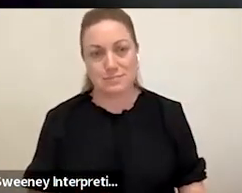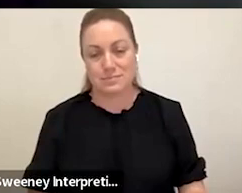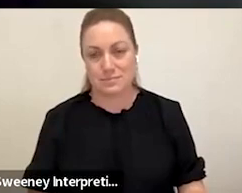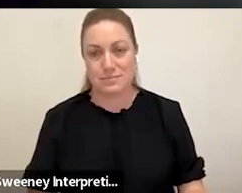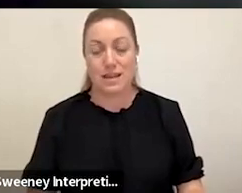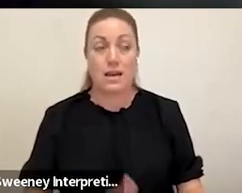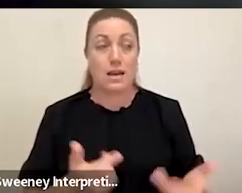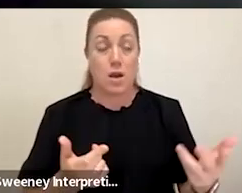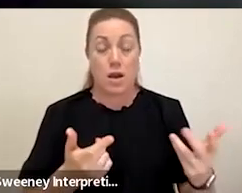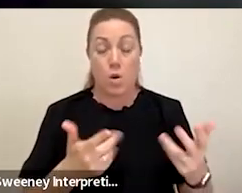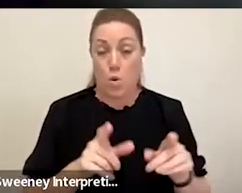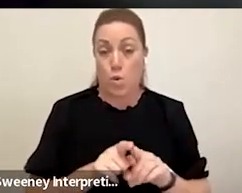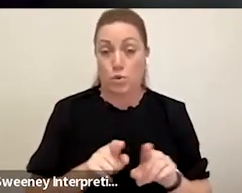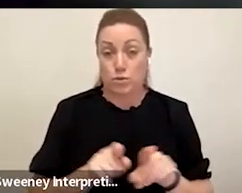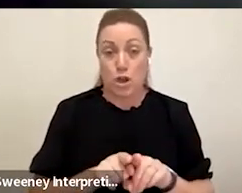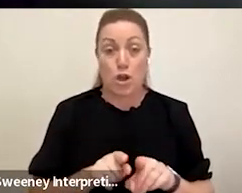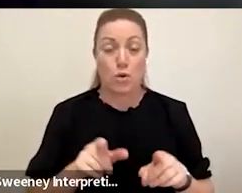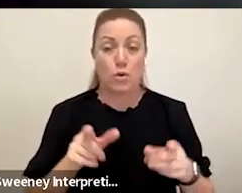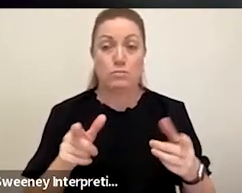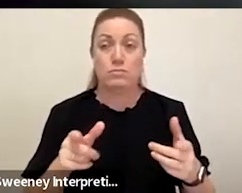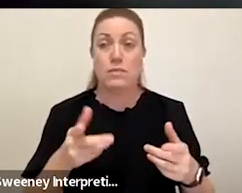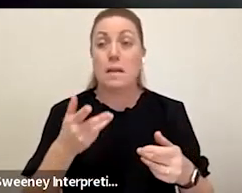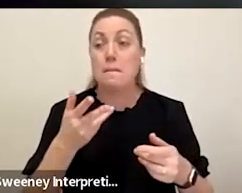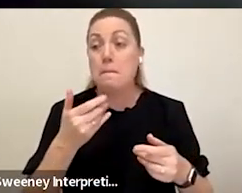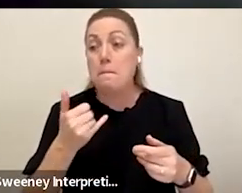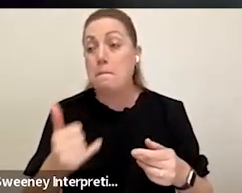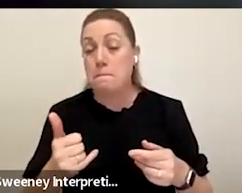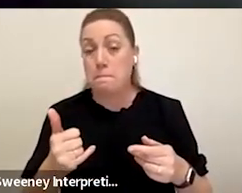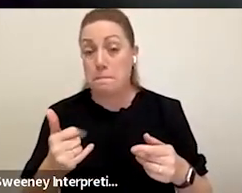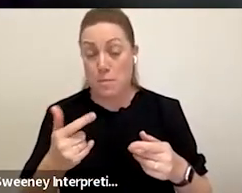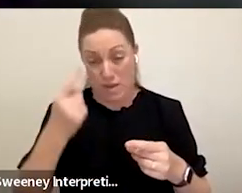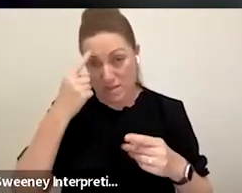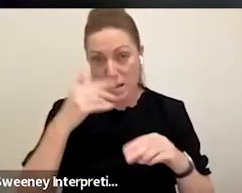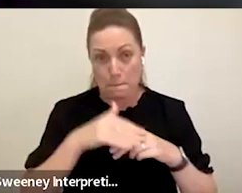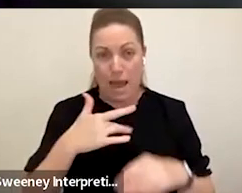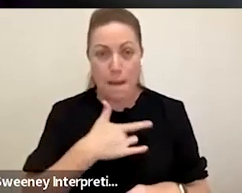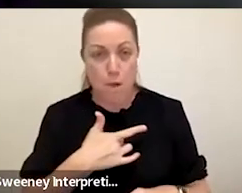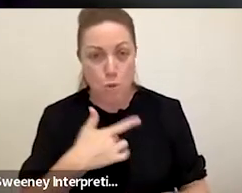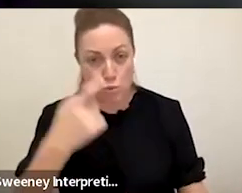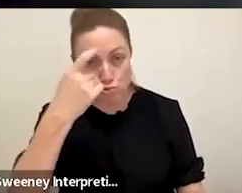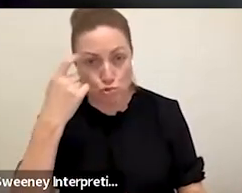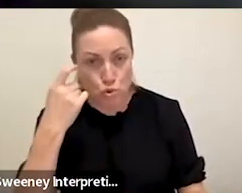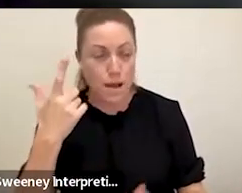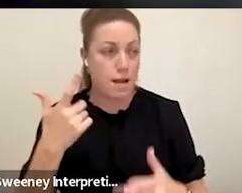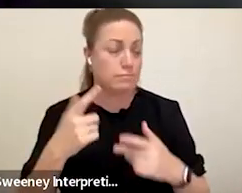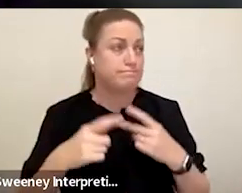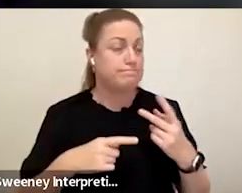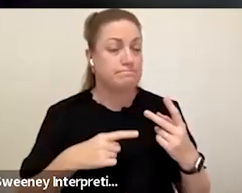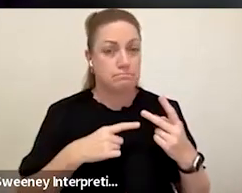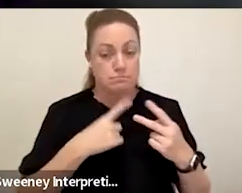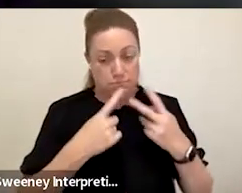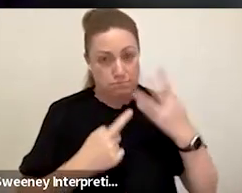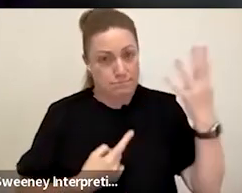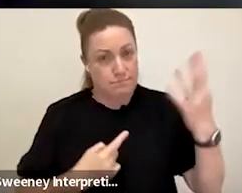but also all of the probably uncosted emotional traumas that, you really can't poke a stick at the amount